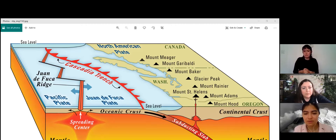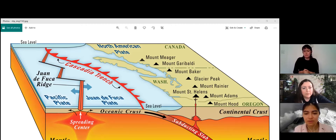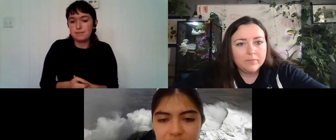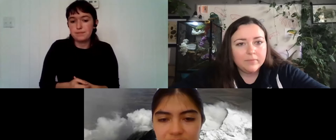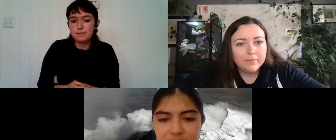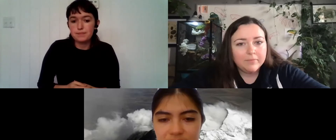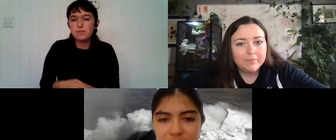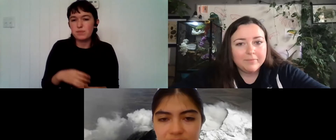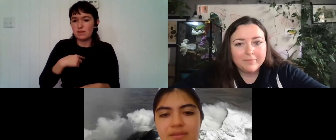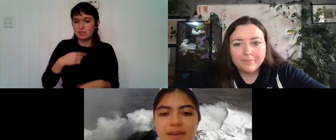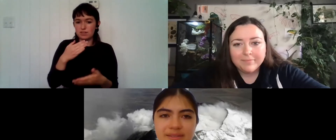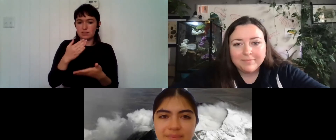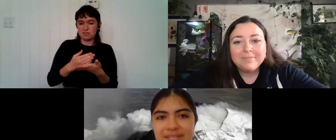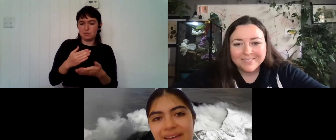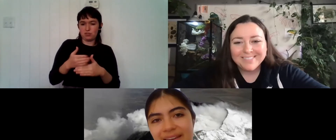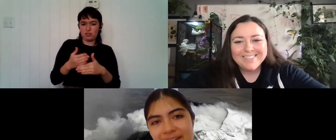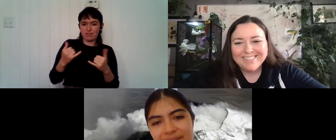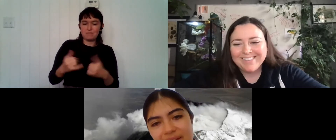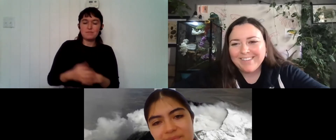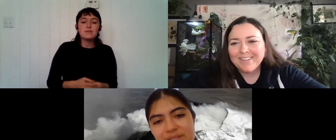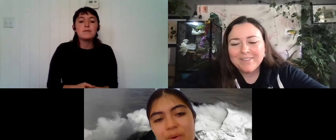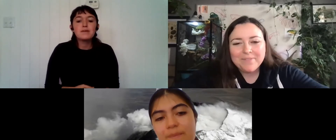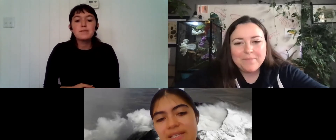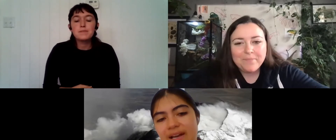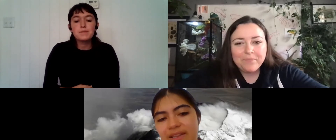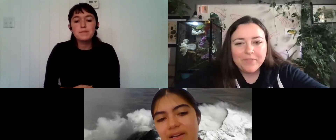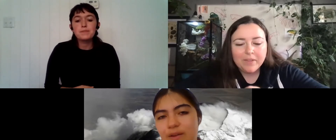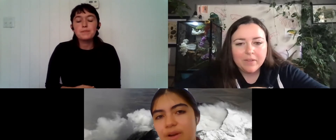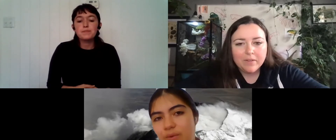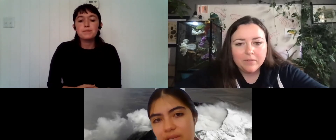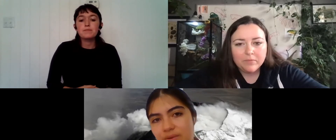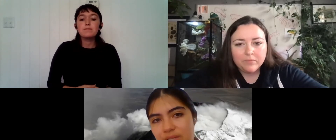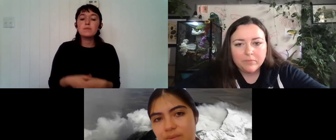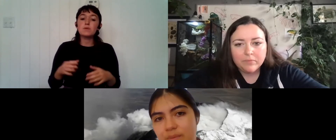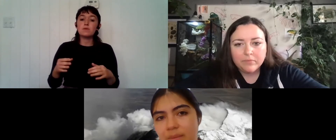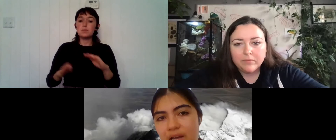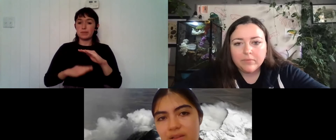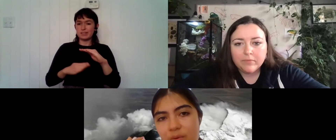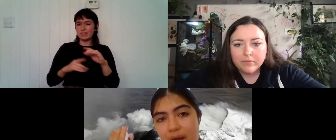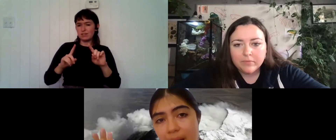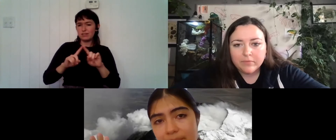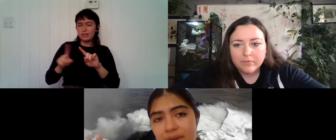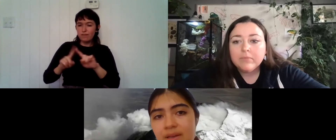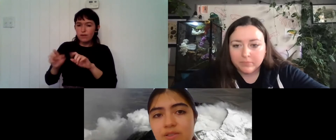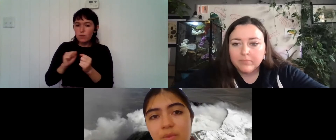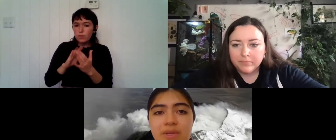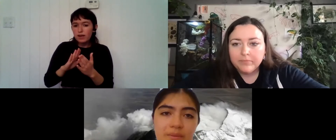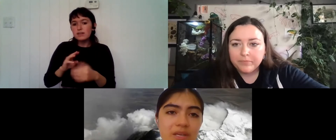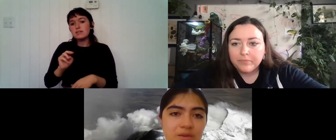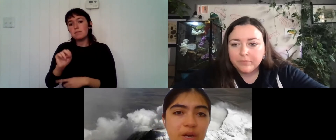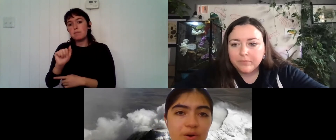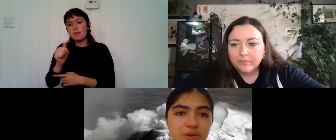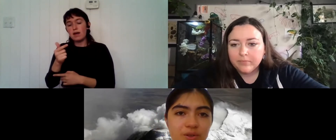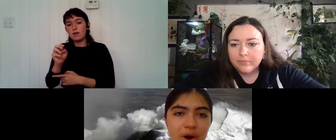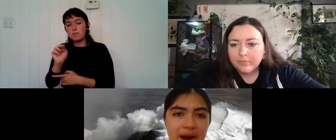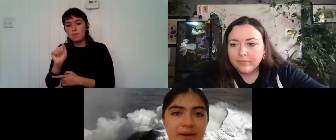stop sharing so that your hands can be seen. Okay, so basically there are different ways in which magma can come up. Some of them